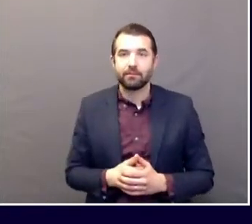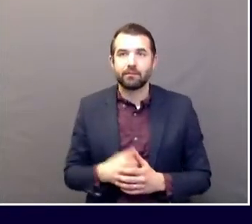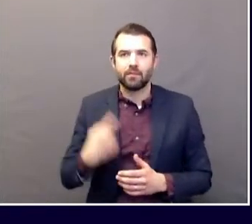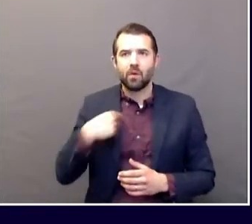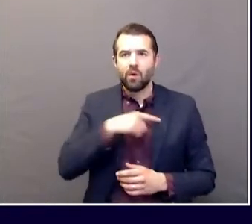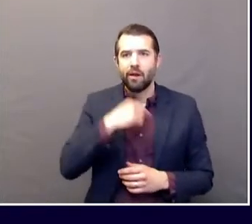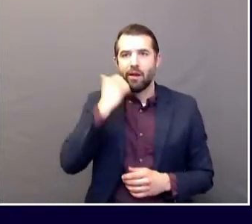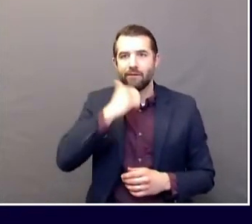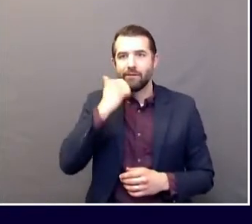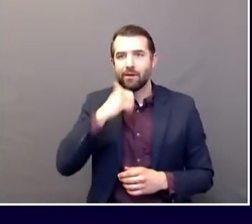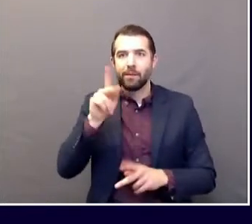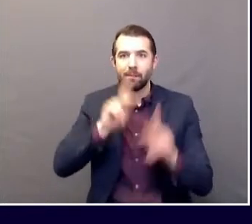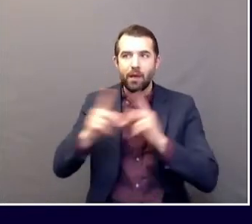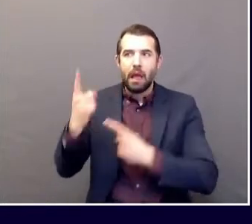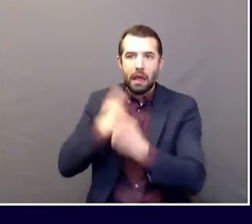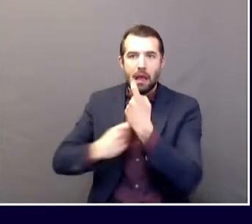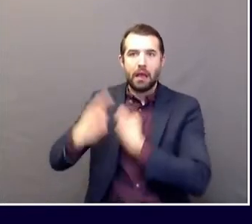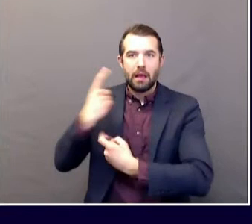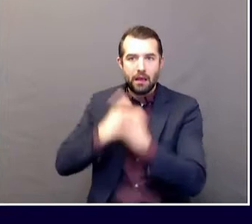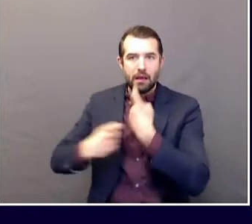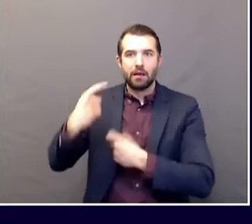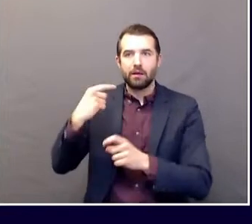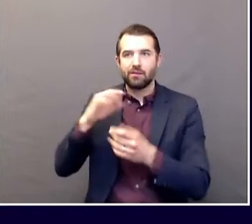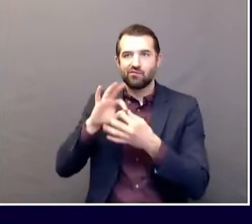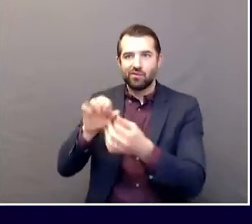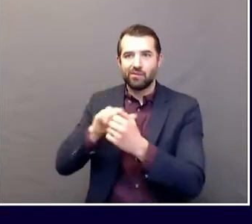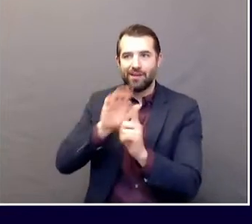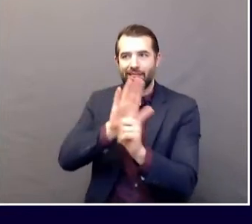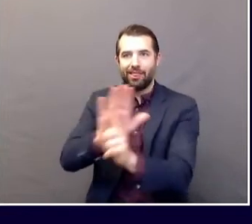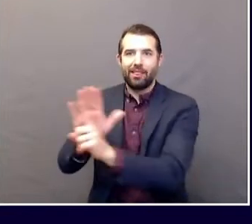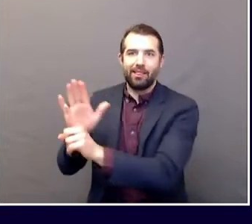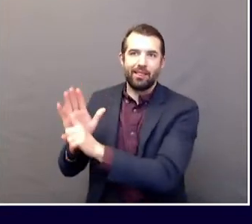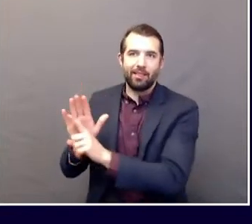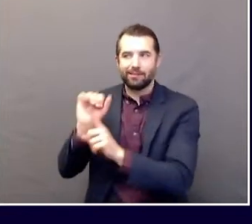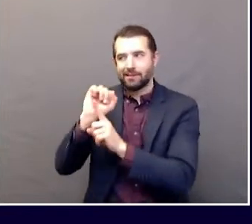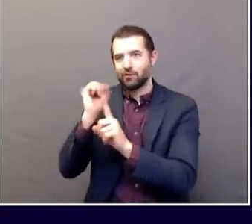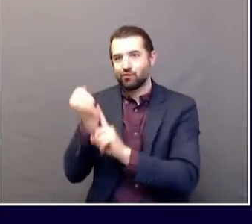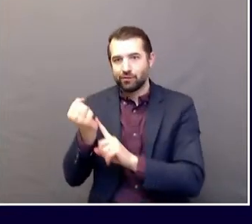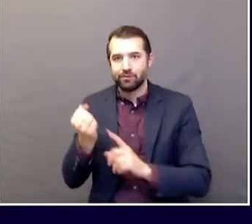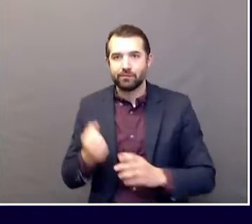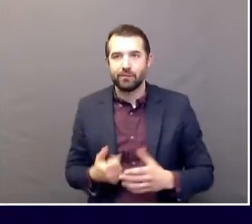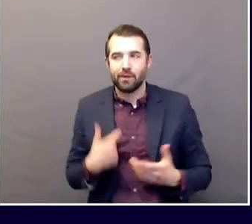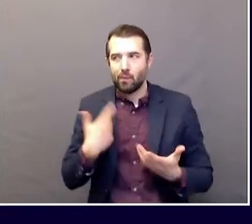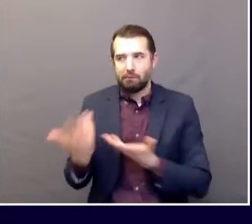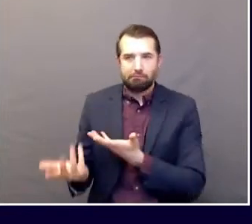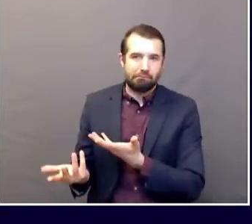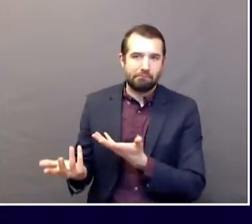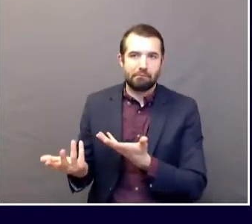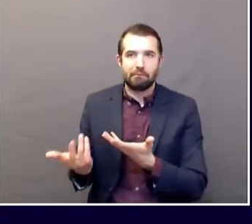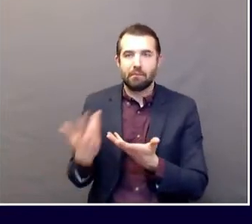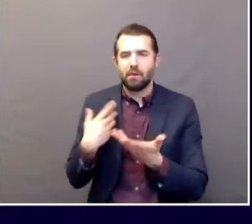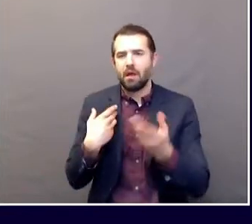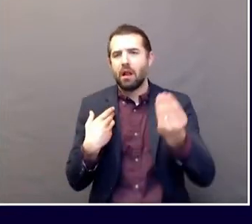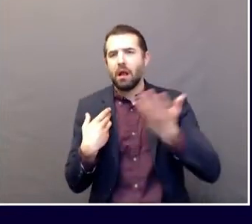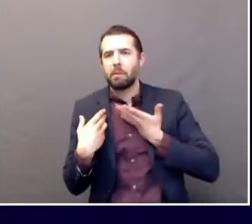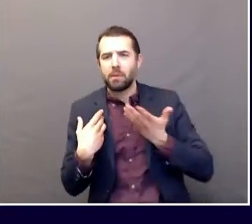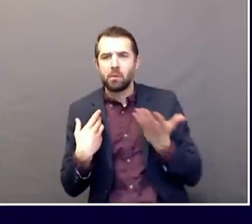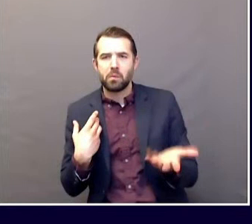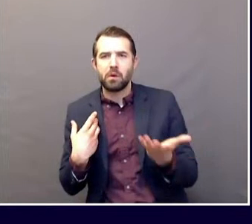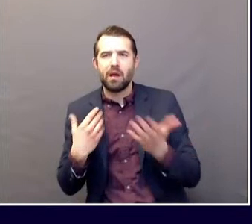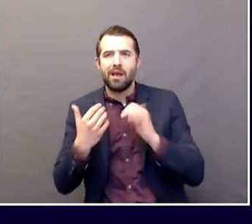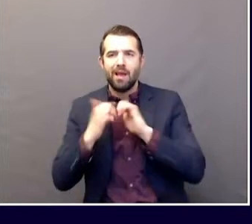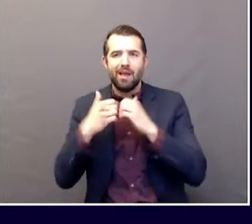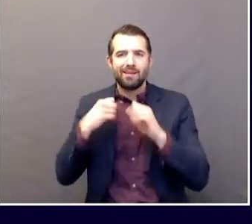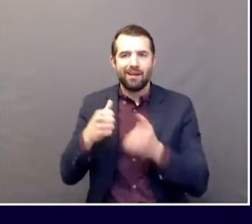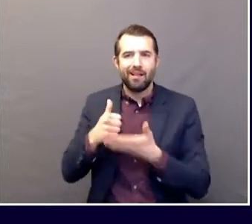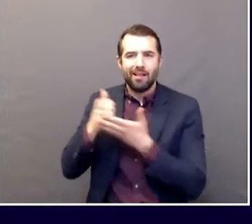in their specific situations. Where would you direct people if they wanted to actually speak with someone about what's going on and just get some